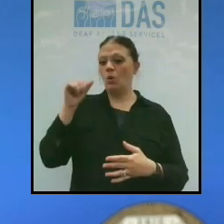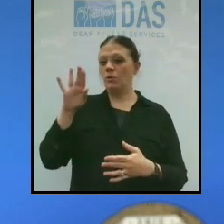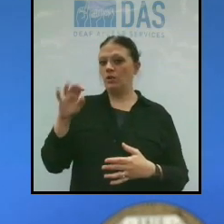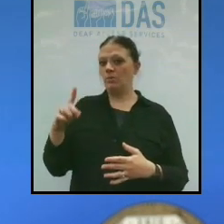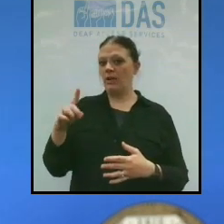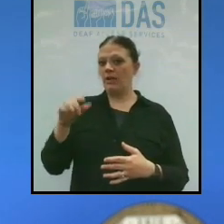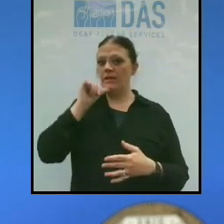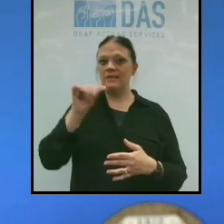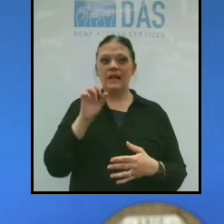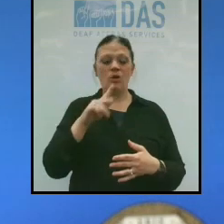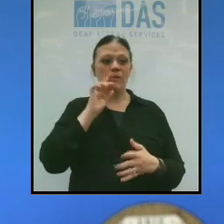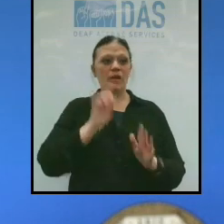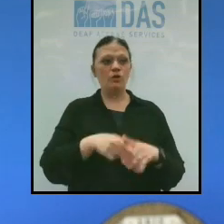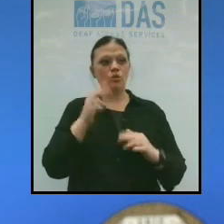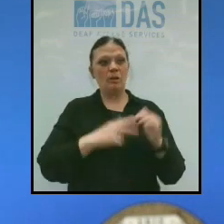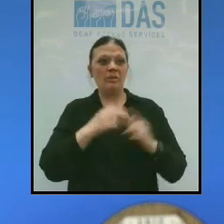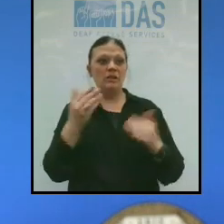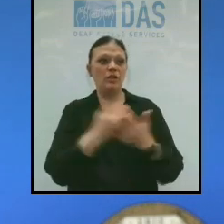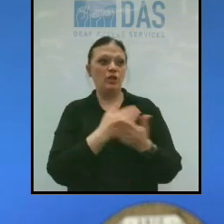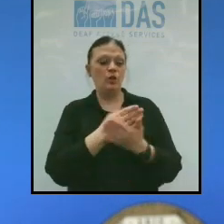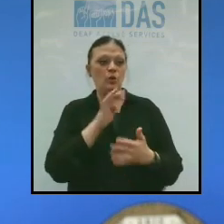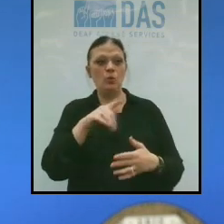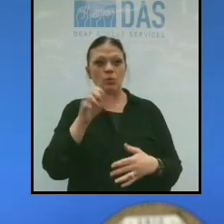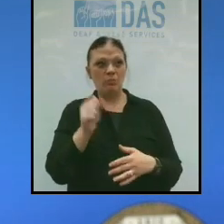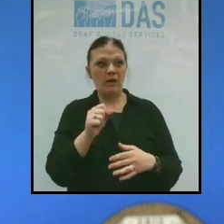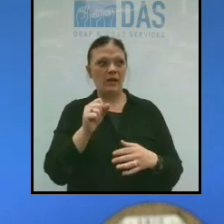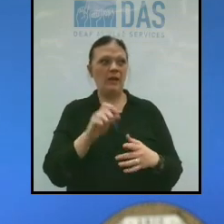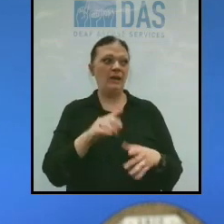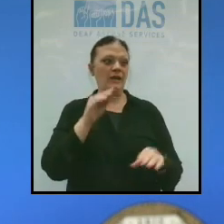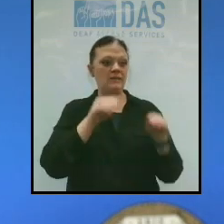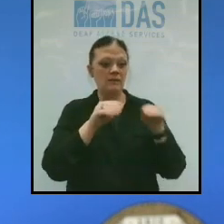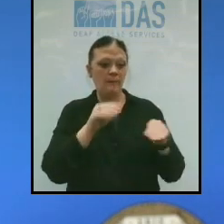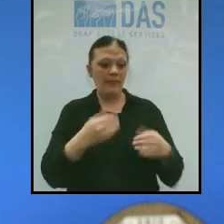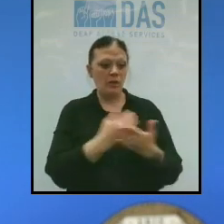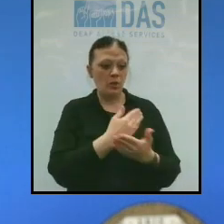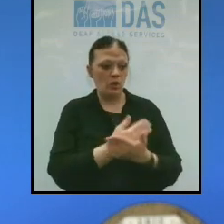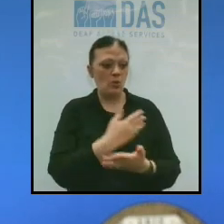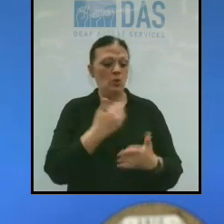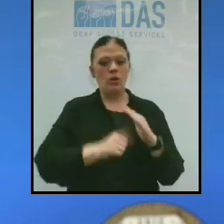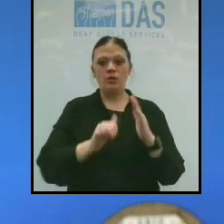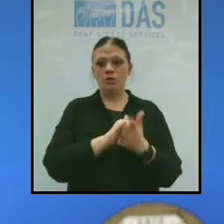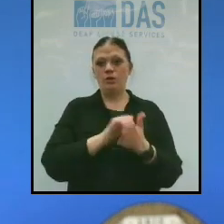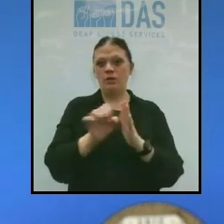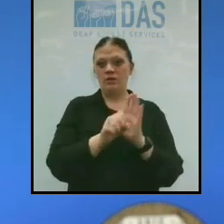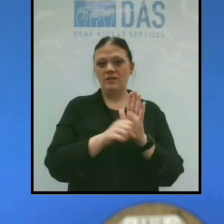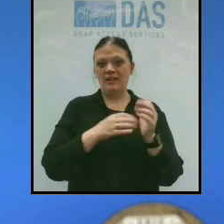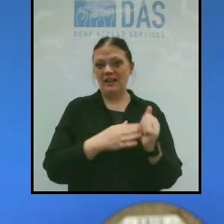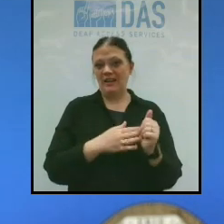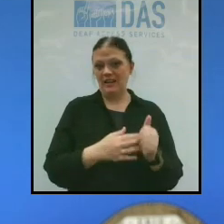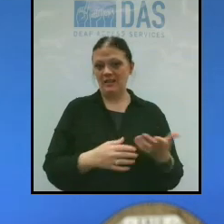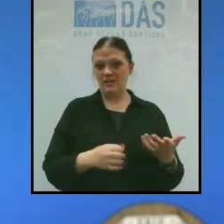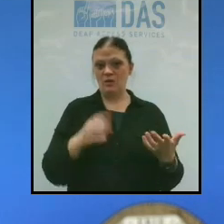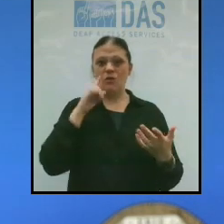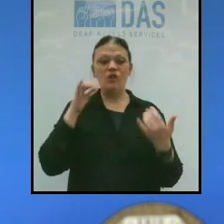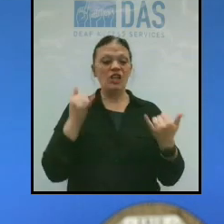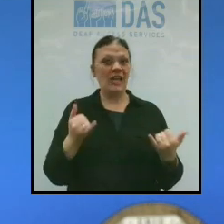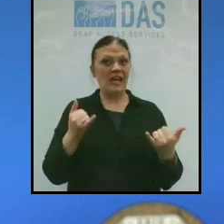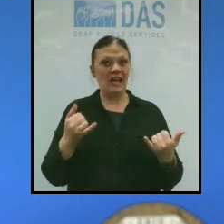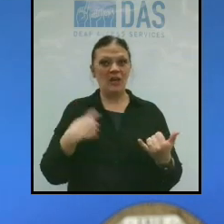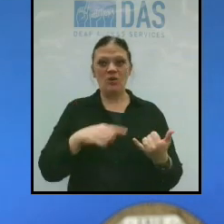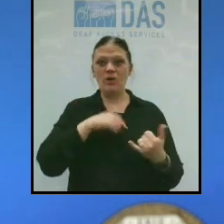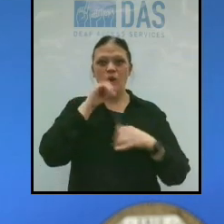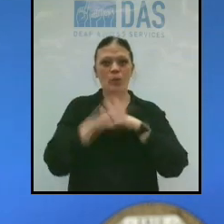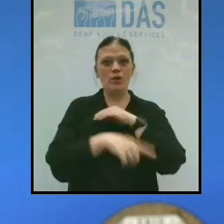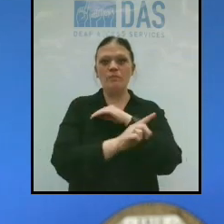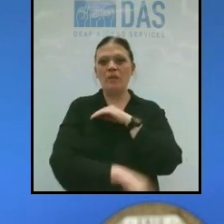to start building new beds and putting new plantings in. That is not okay under New York State guidelines. So for now, we're not going to